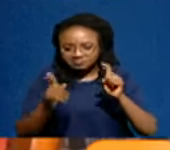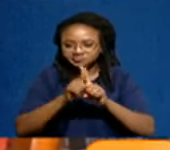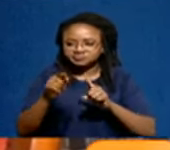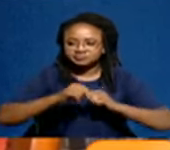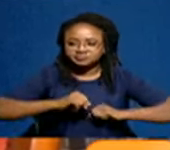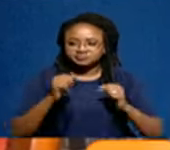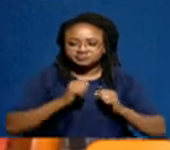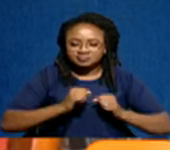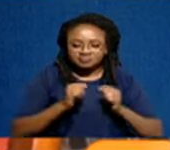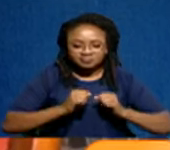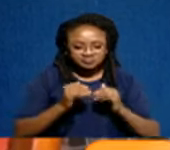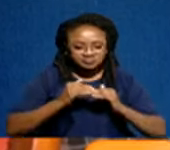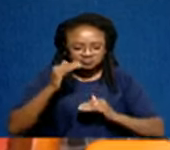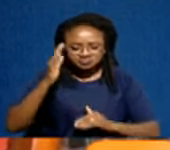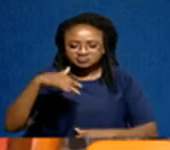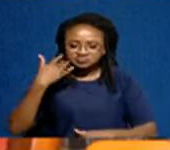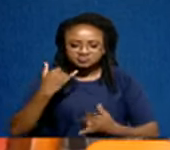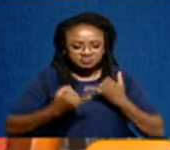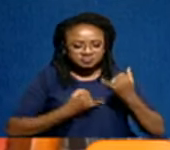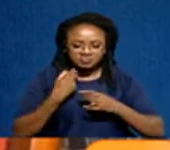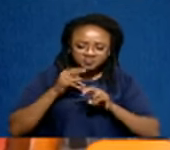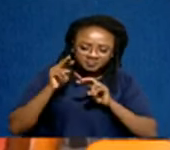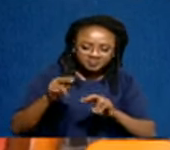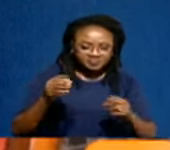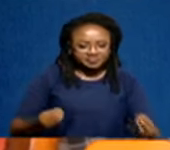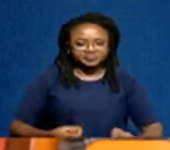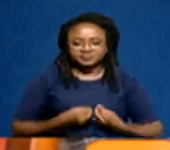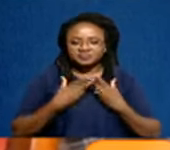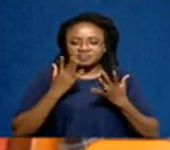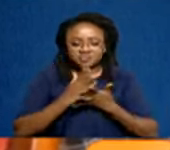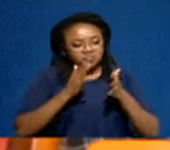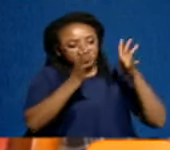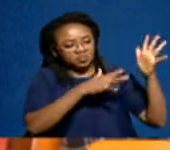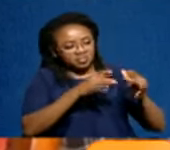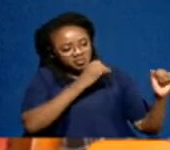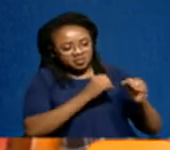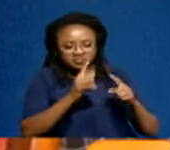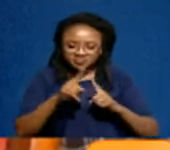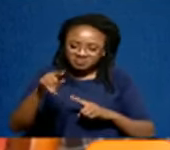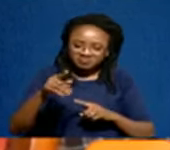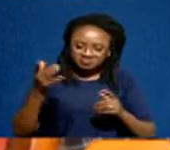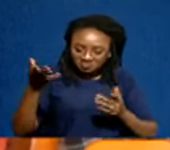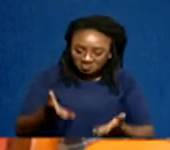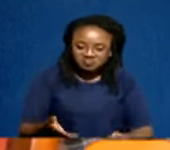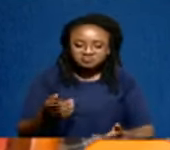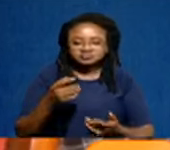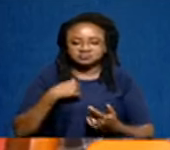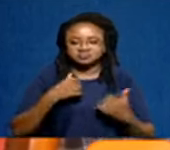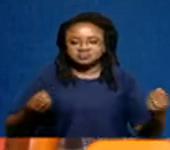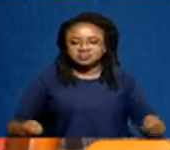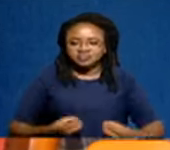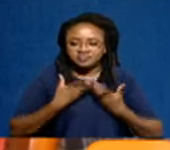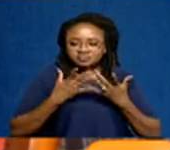furaha. Liko anashindwa na hiyo weather, lakini mzee kushajaribu sababu ya nini kukuja hapa hata